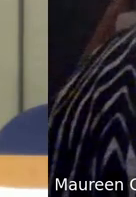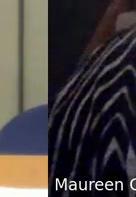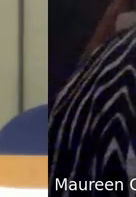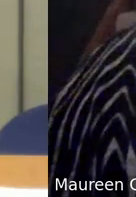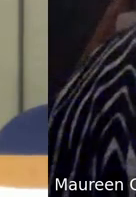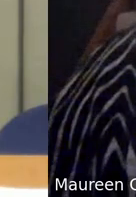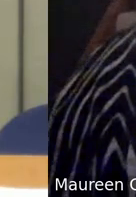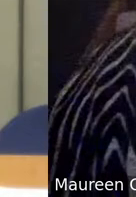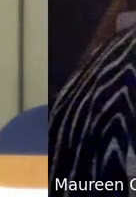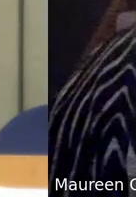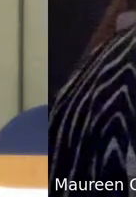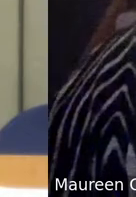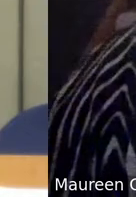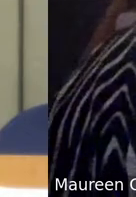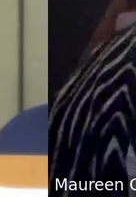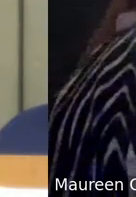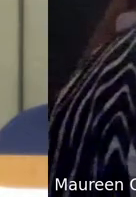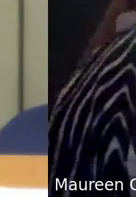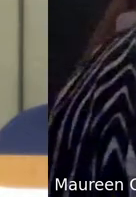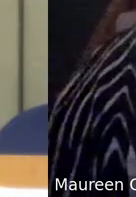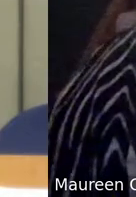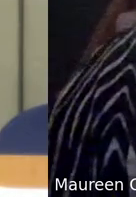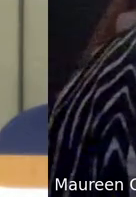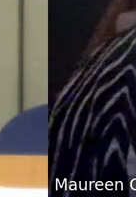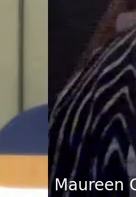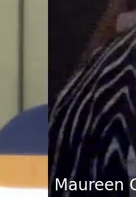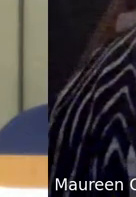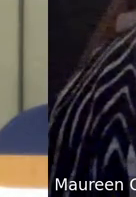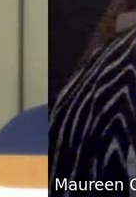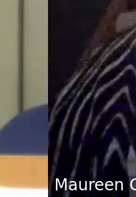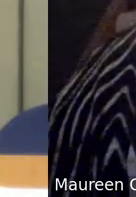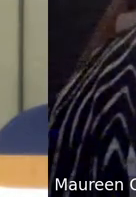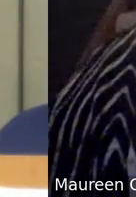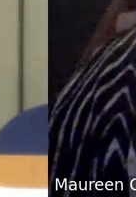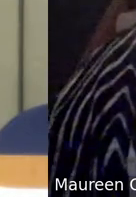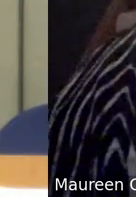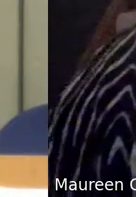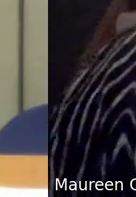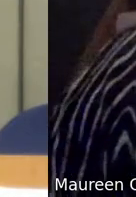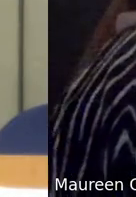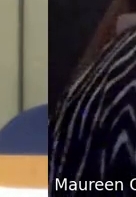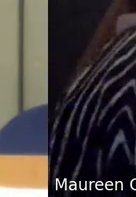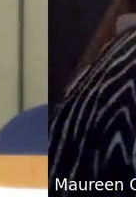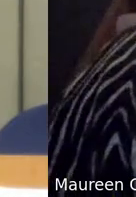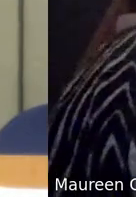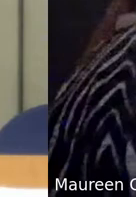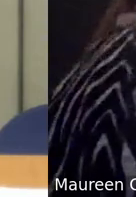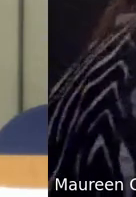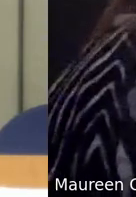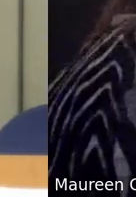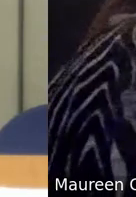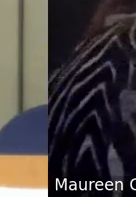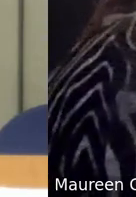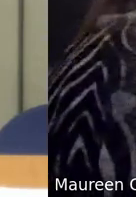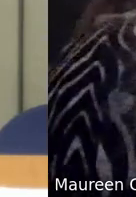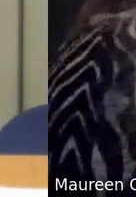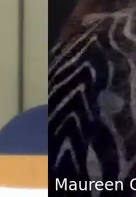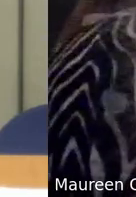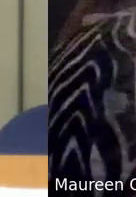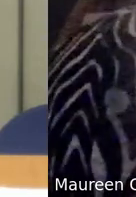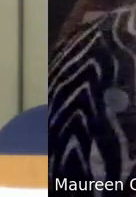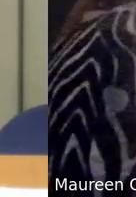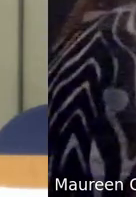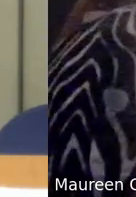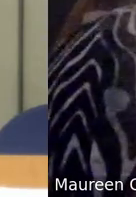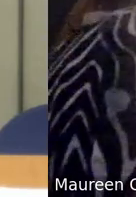already discussed this paper with the trade unions just in advance of this meeting. So they've got that. I've left it with them. I'm giving the